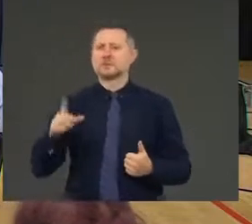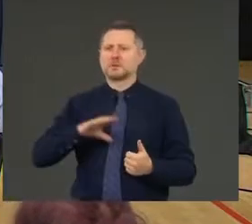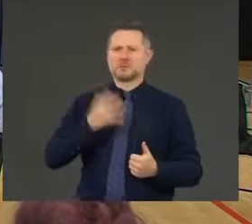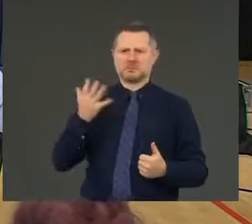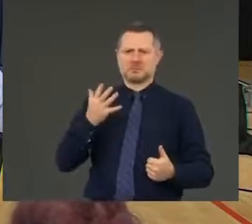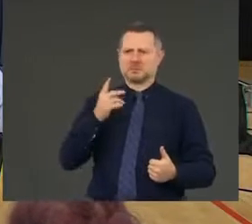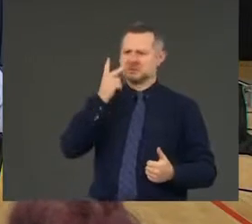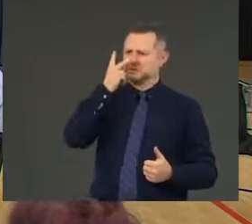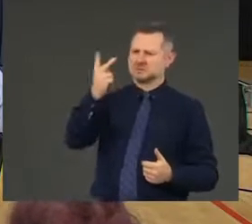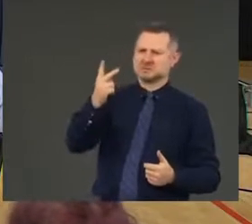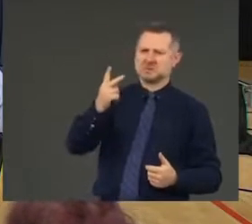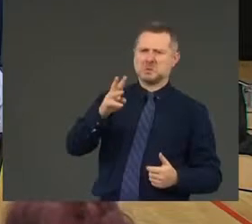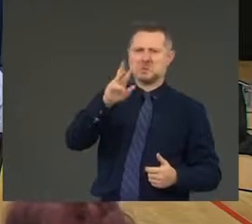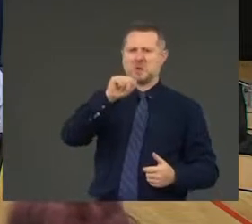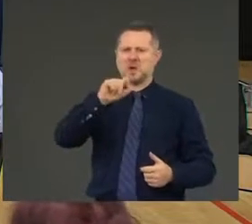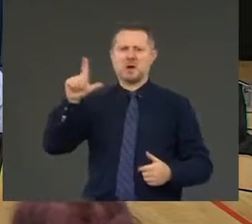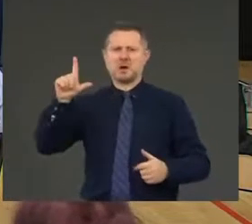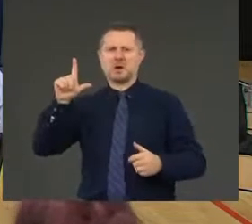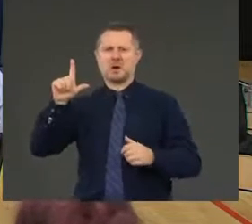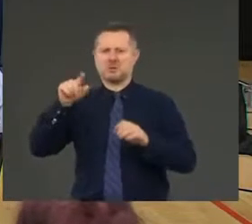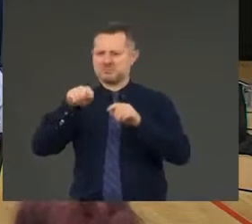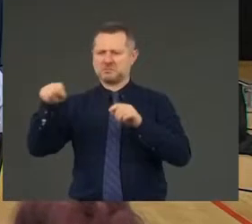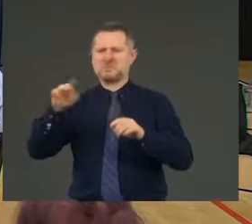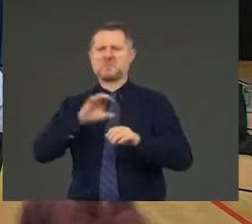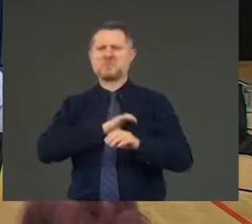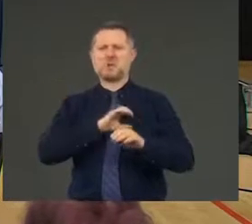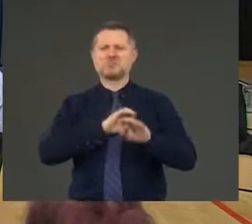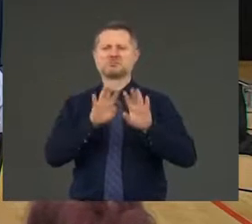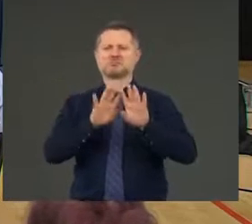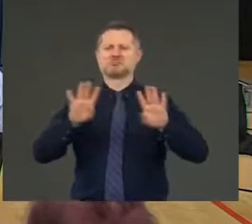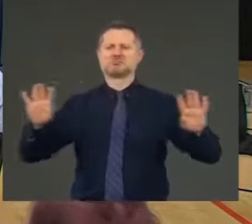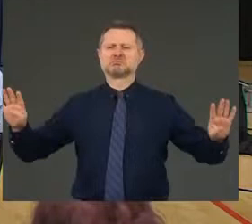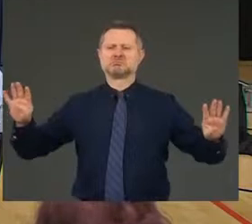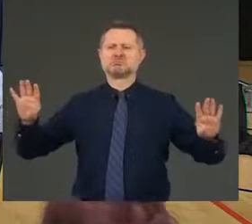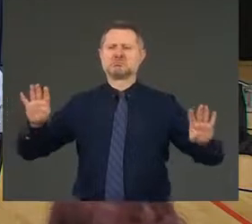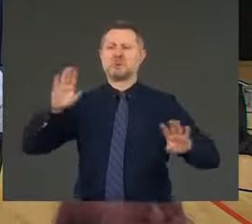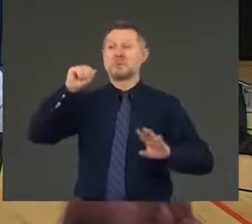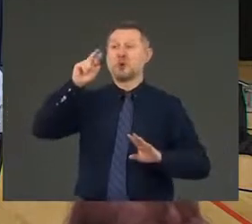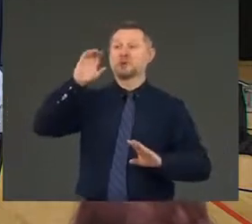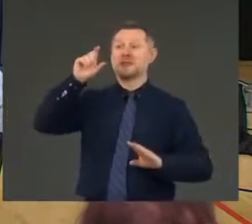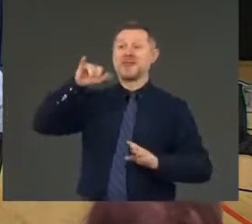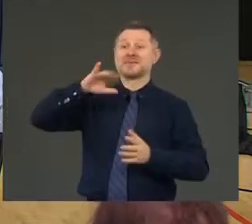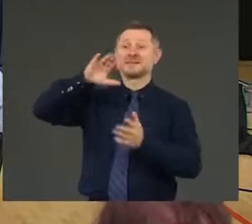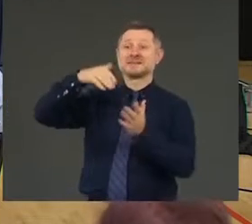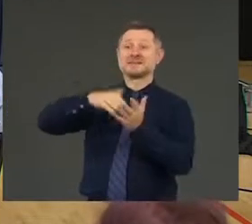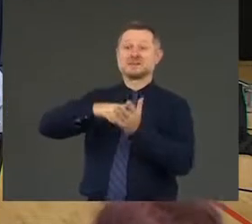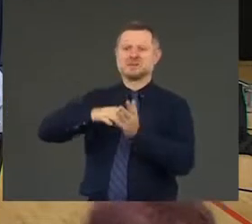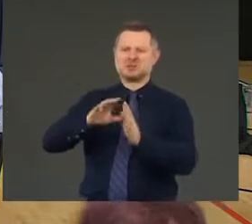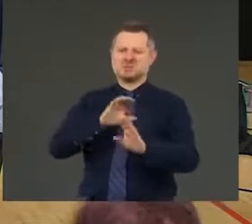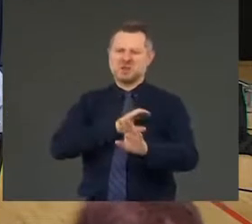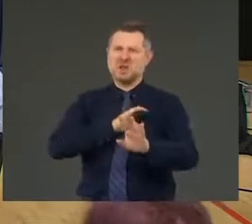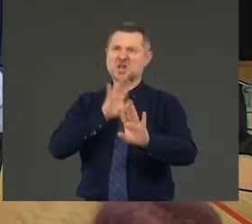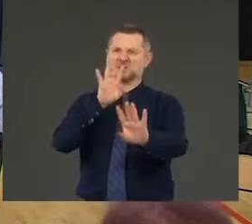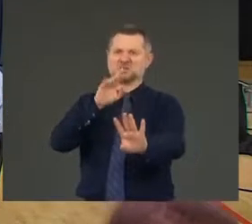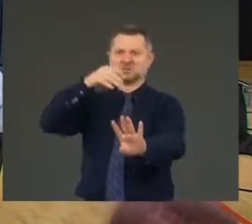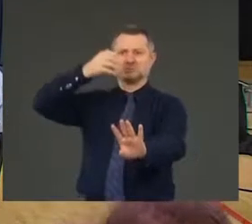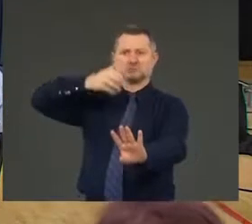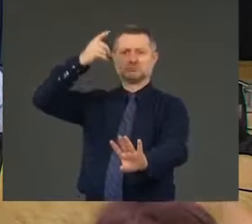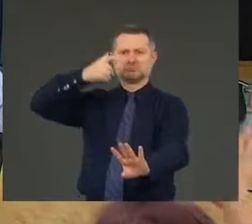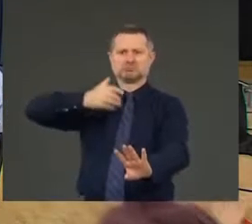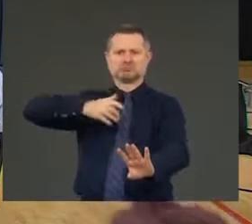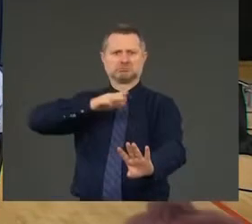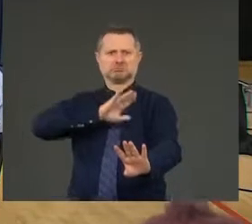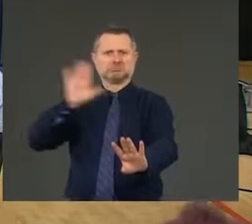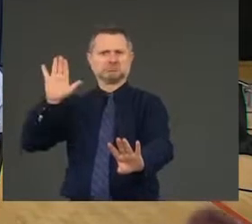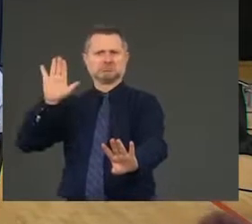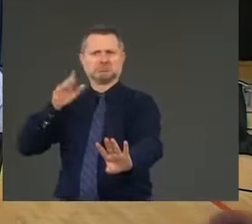front of the Barclays Center and in front of the other places, the precinct. Do you agree with that? They said no, they should have